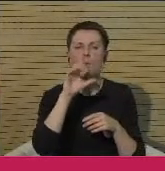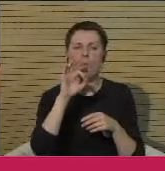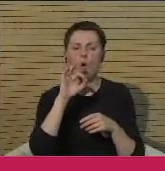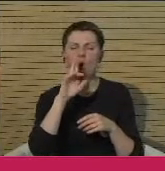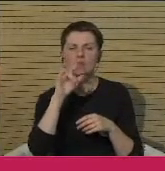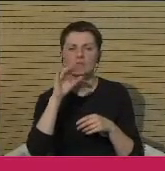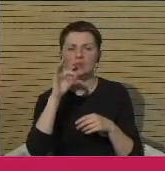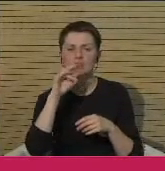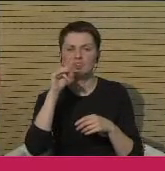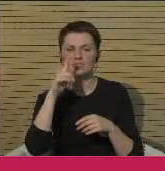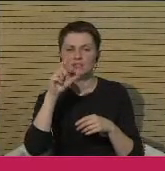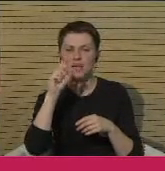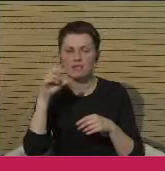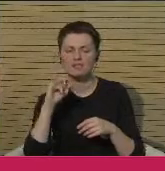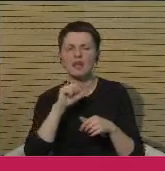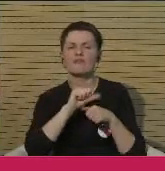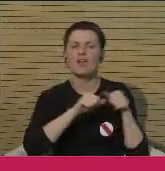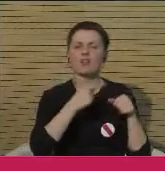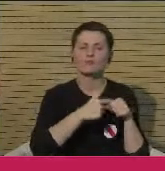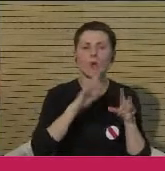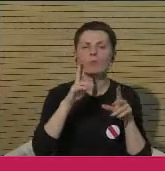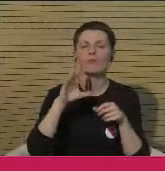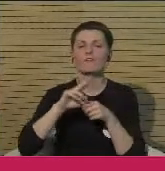We remember the period of